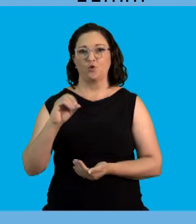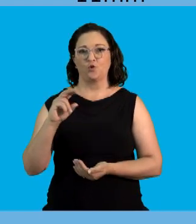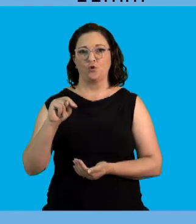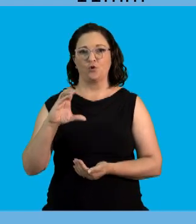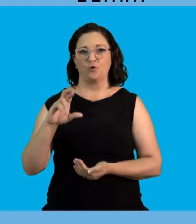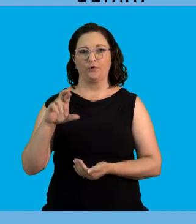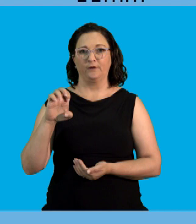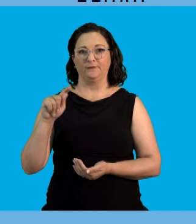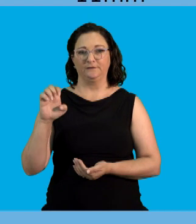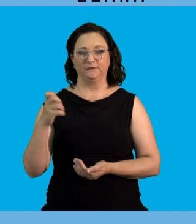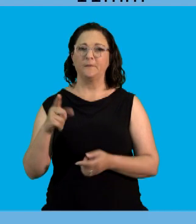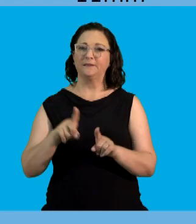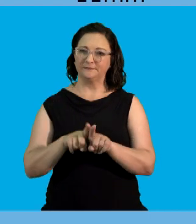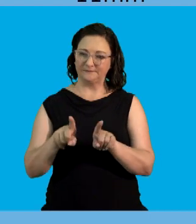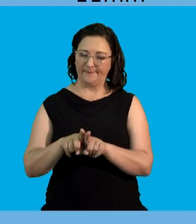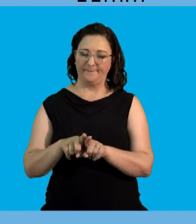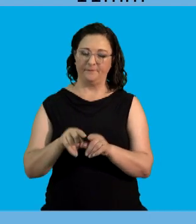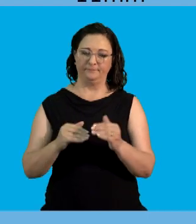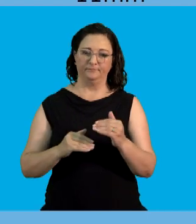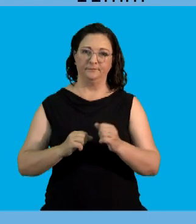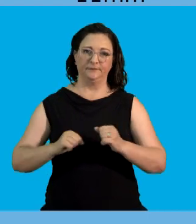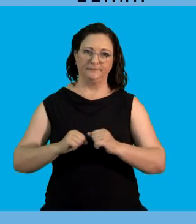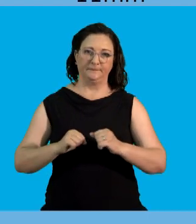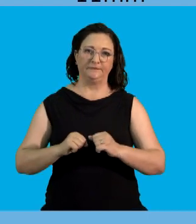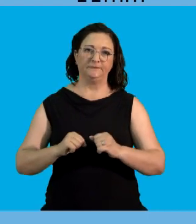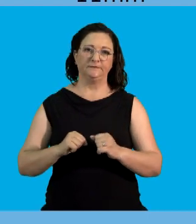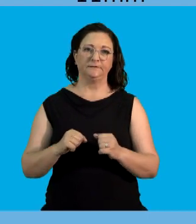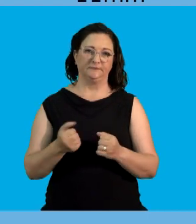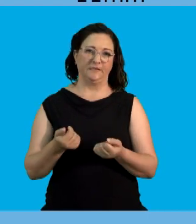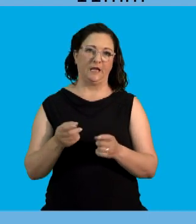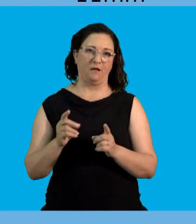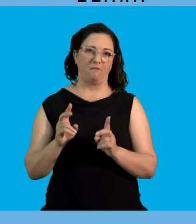It's also the same expansion as our ordinary